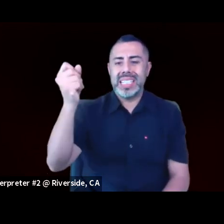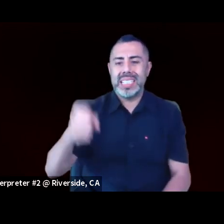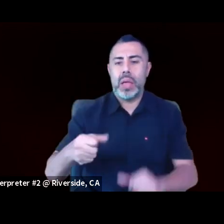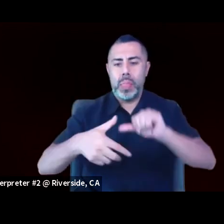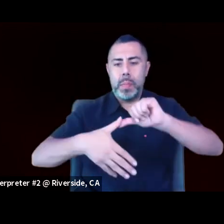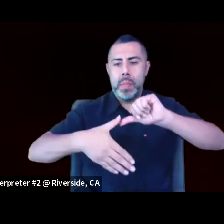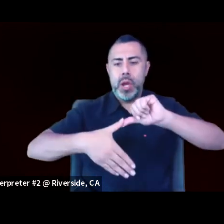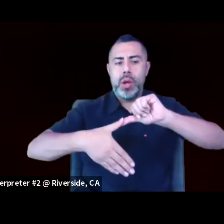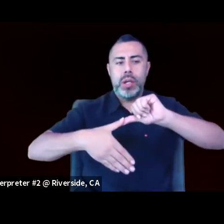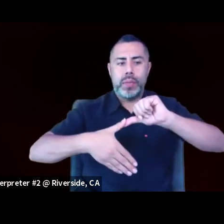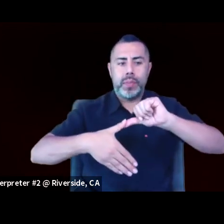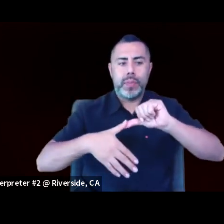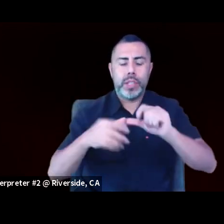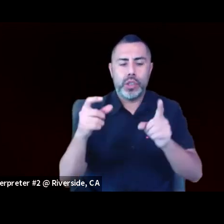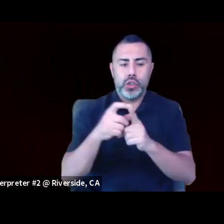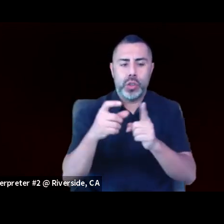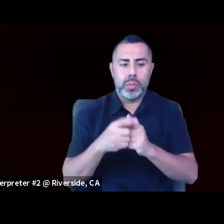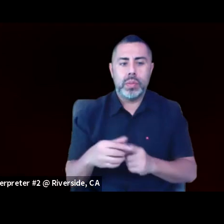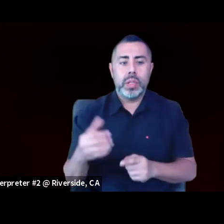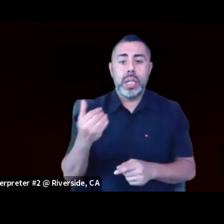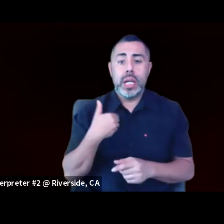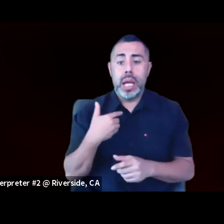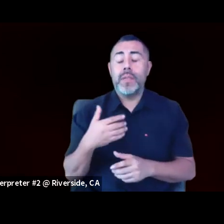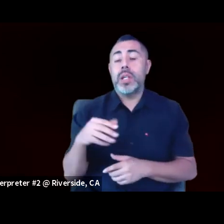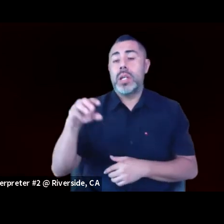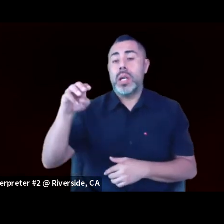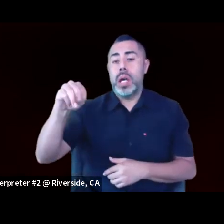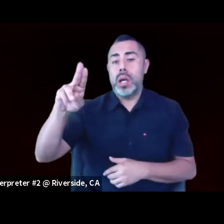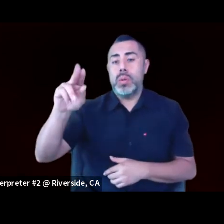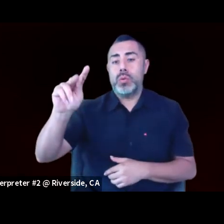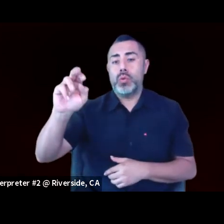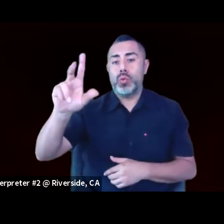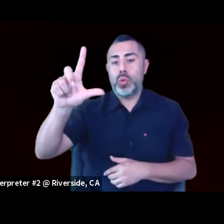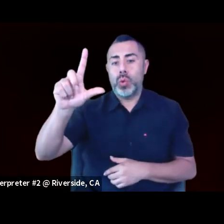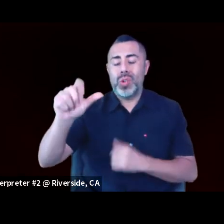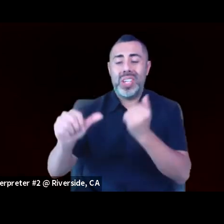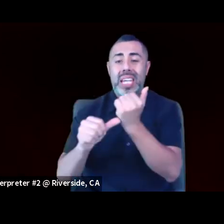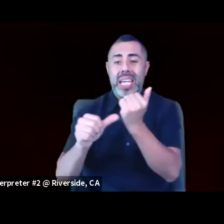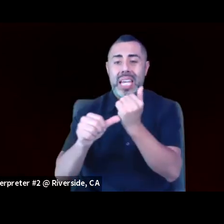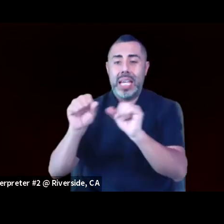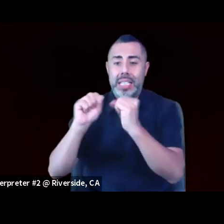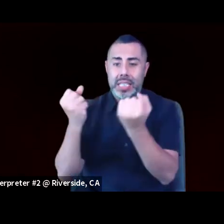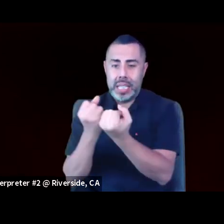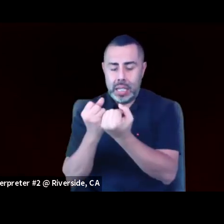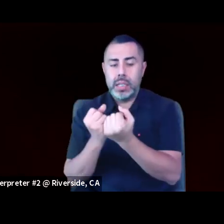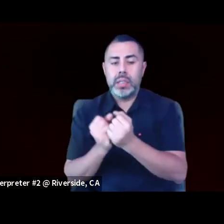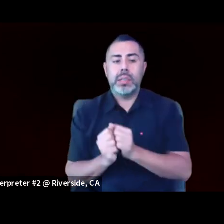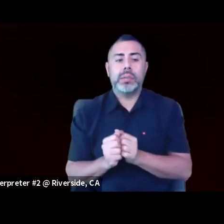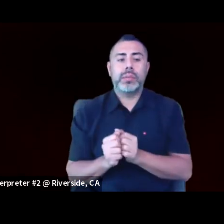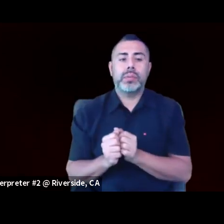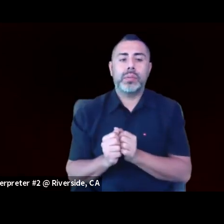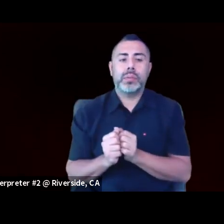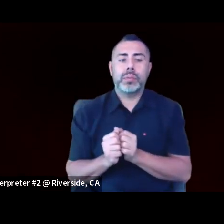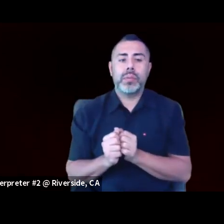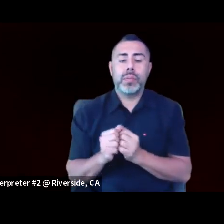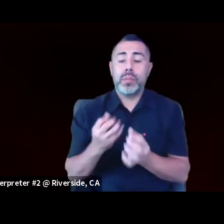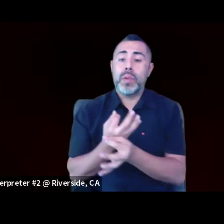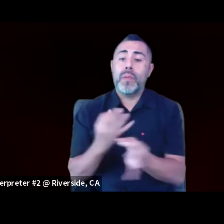The Free African Society was founded here in Philadelphia in